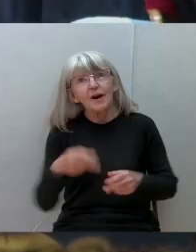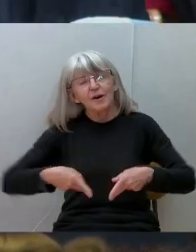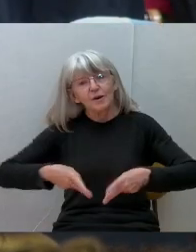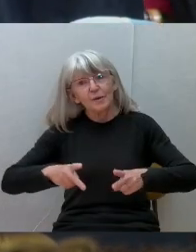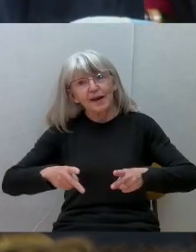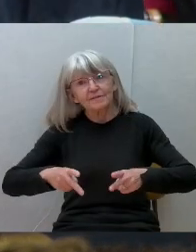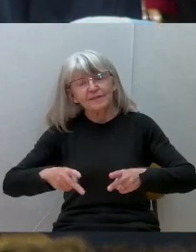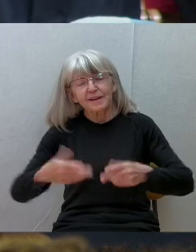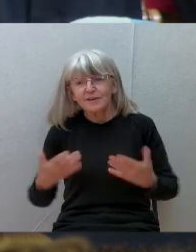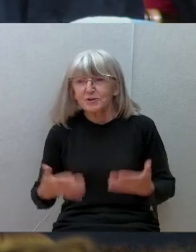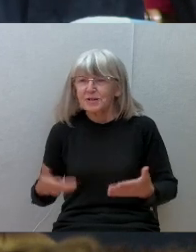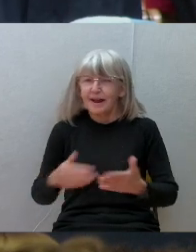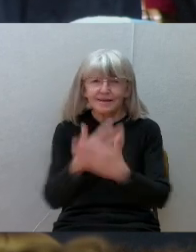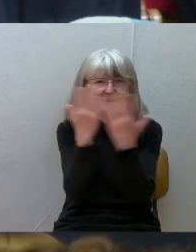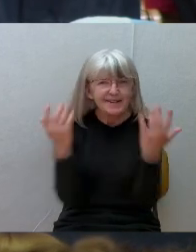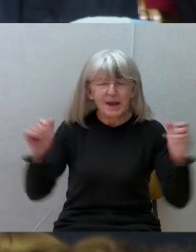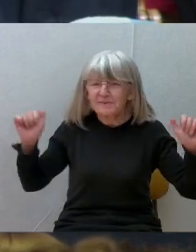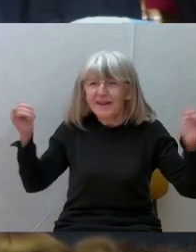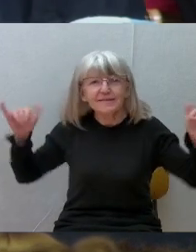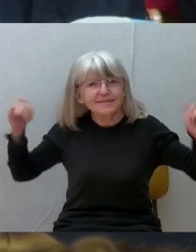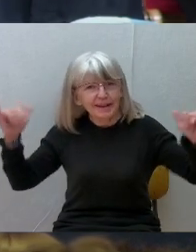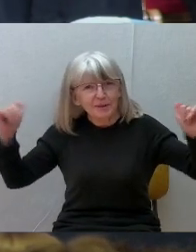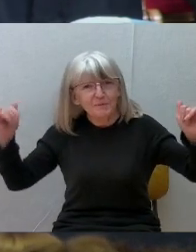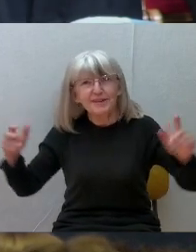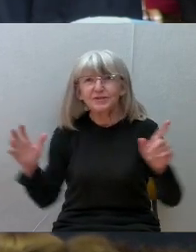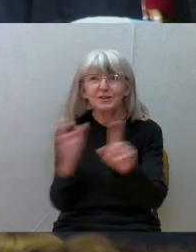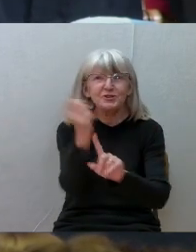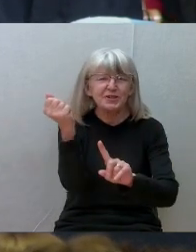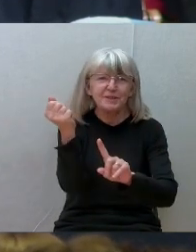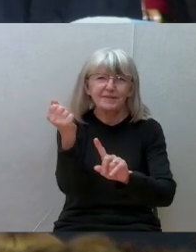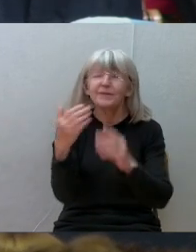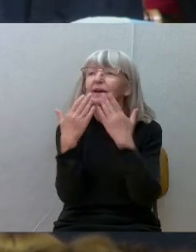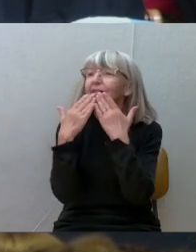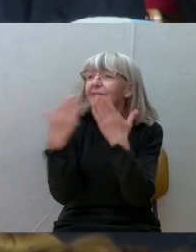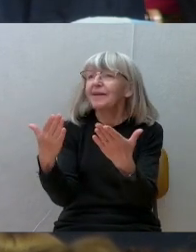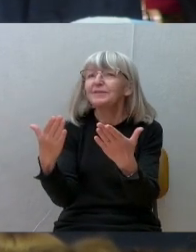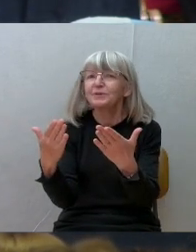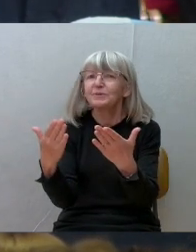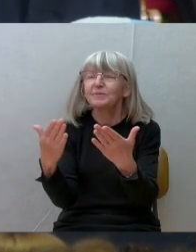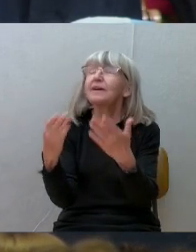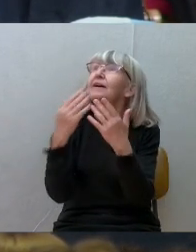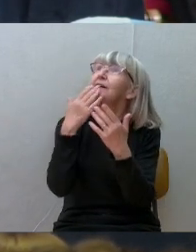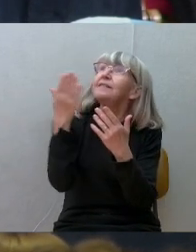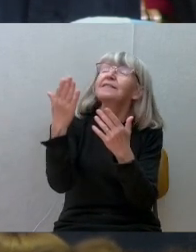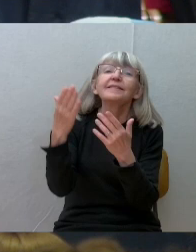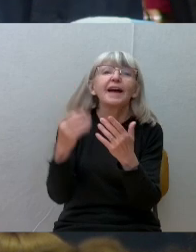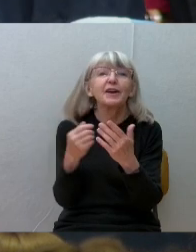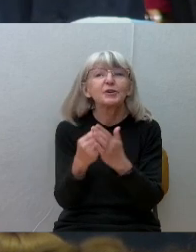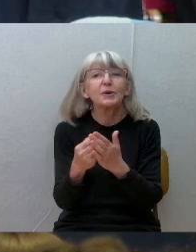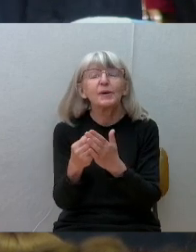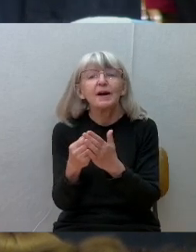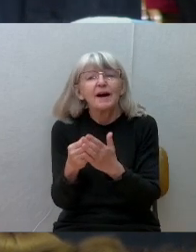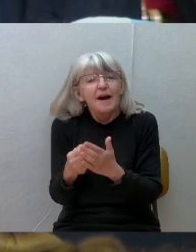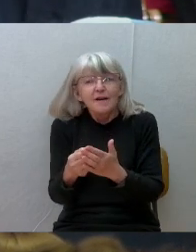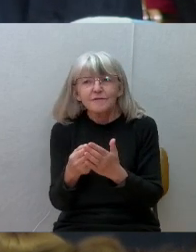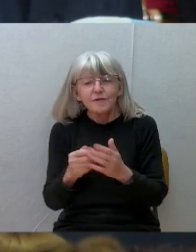On this day of celebration and achievement, we give our thanks for the rich inheritance we have received from